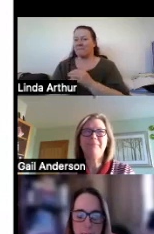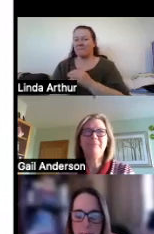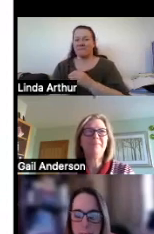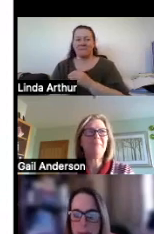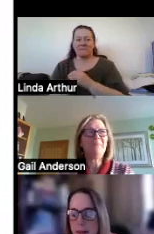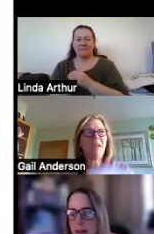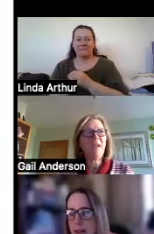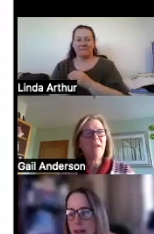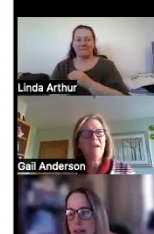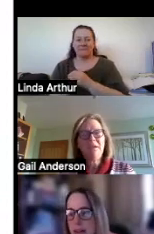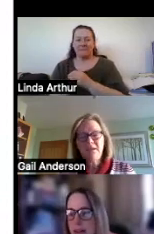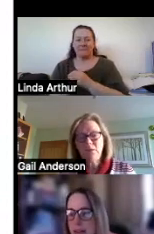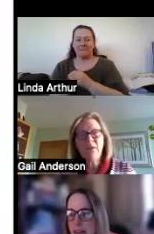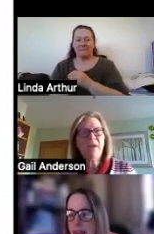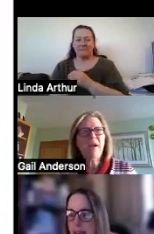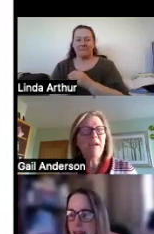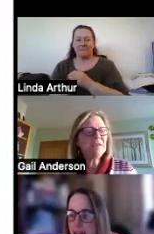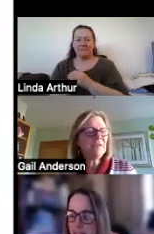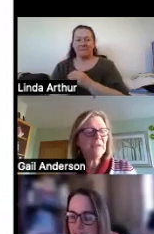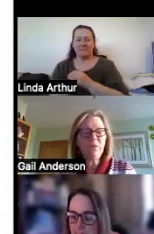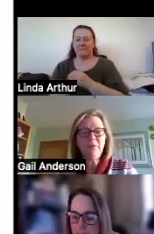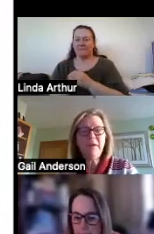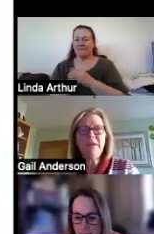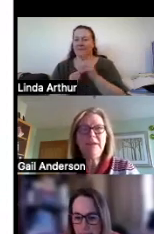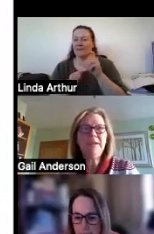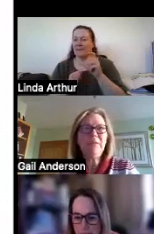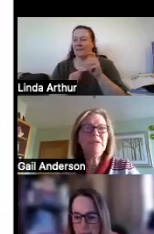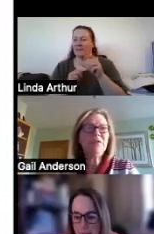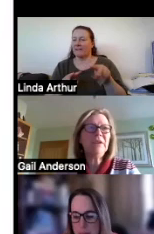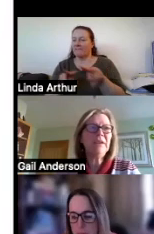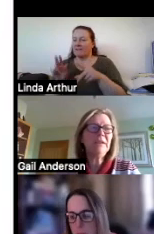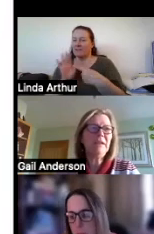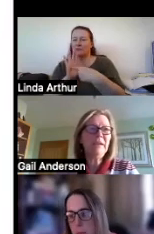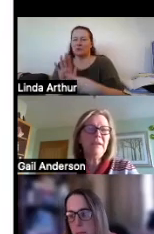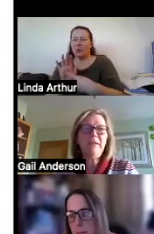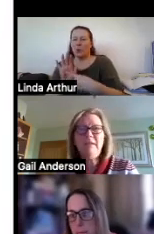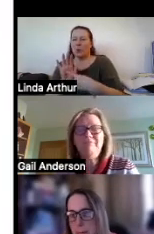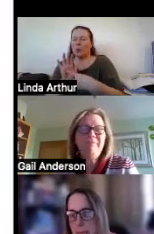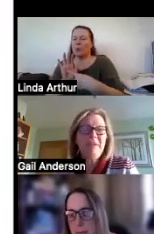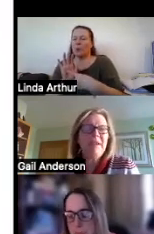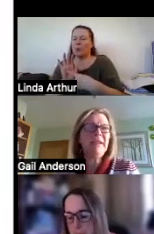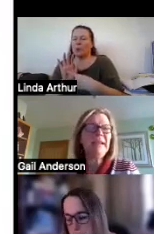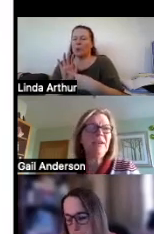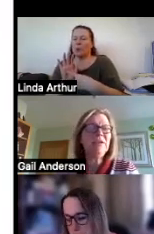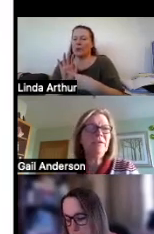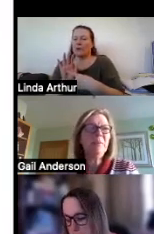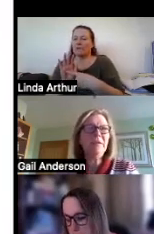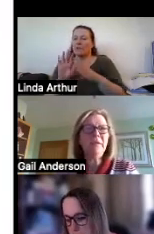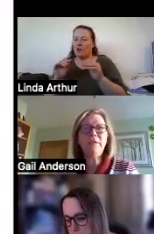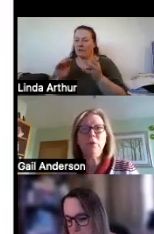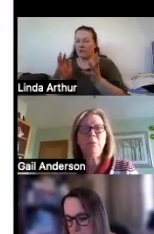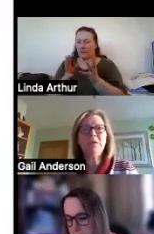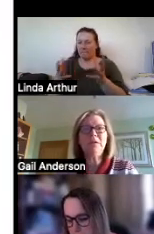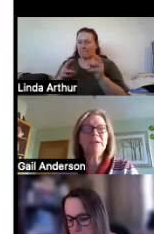please. So Caroline's video very nicely demonstrated the layout of the